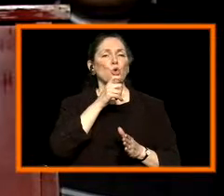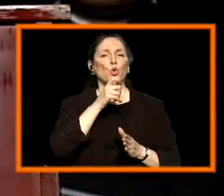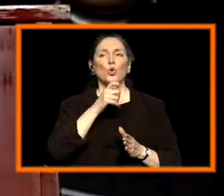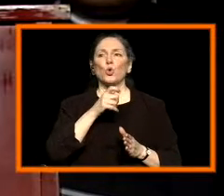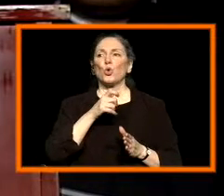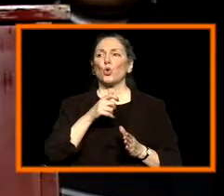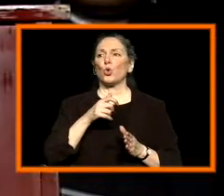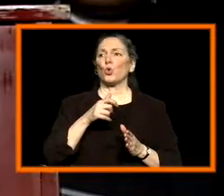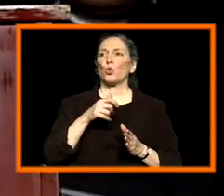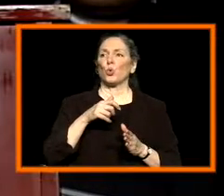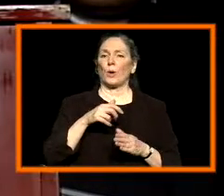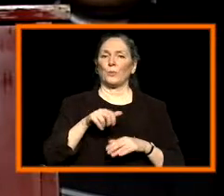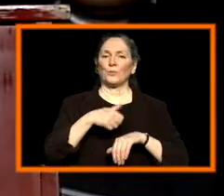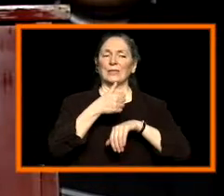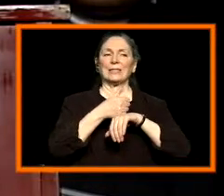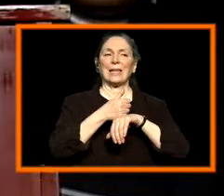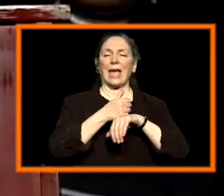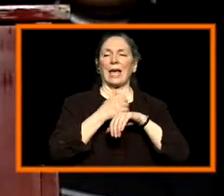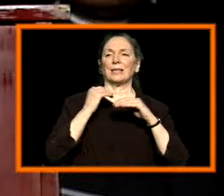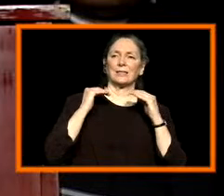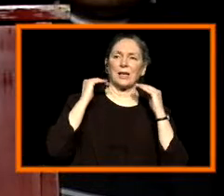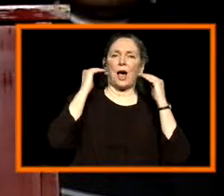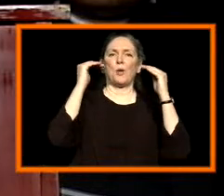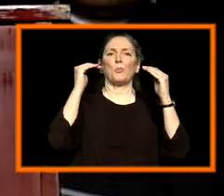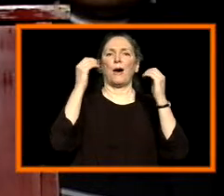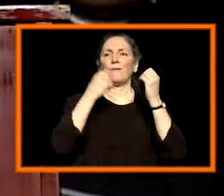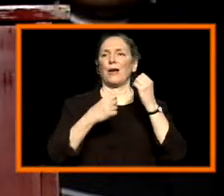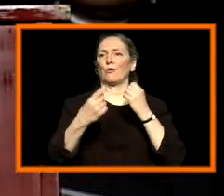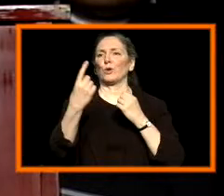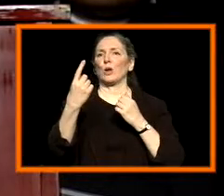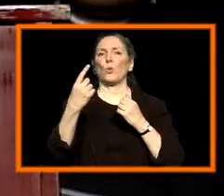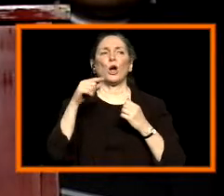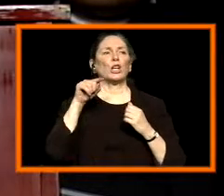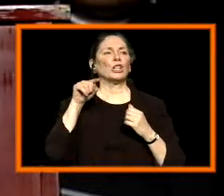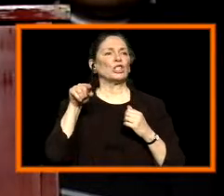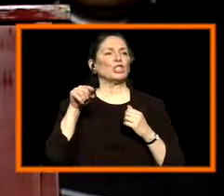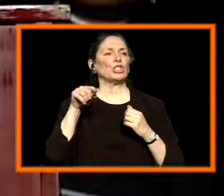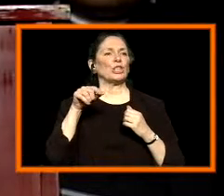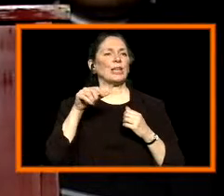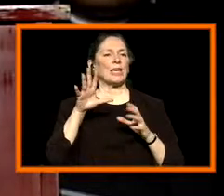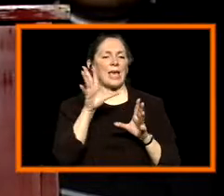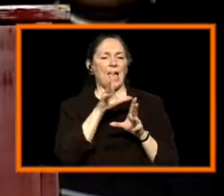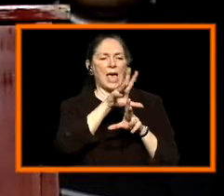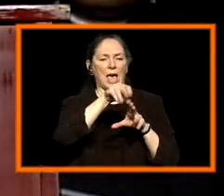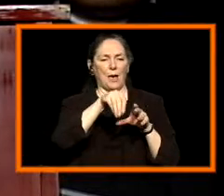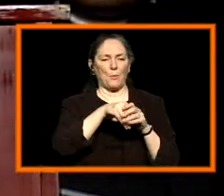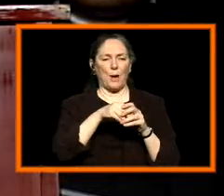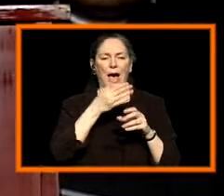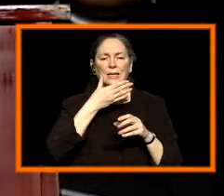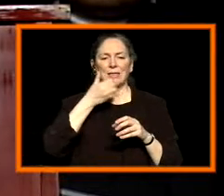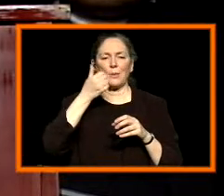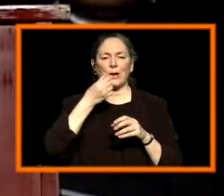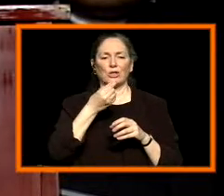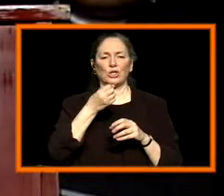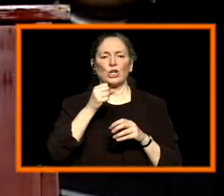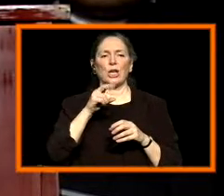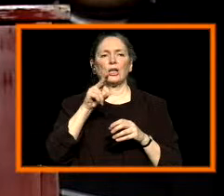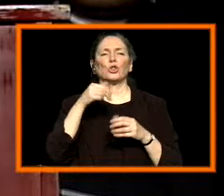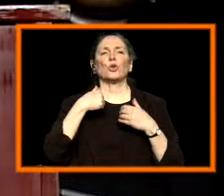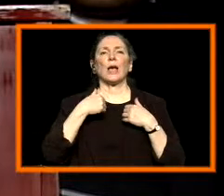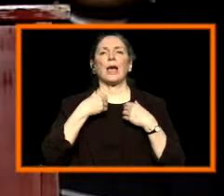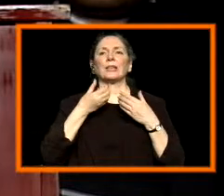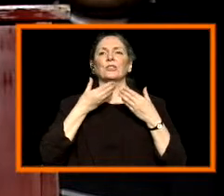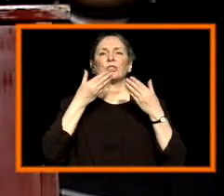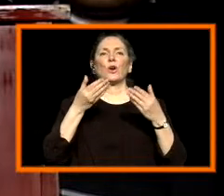stands shoulders above everyone. She embodies the best that GSU has to